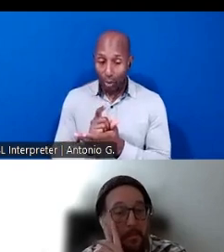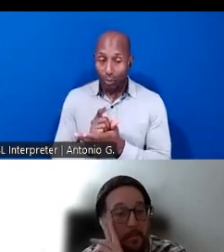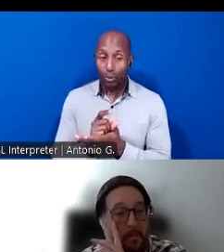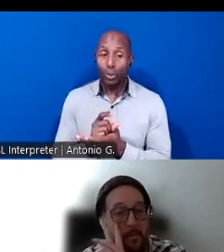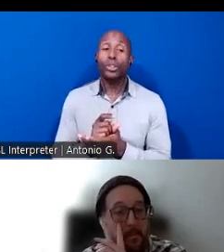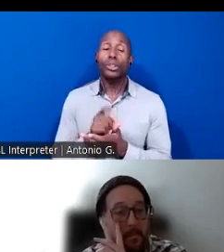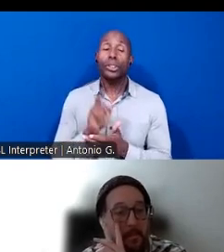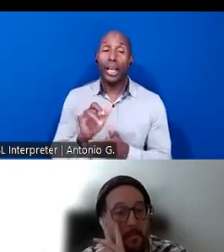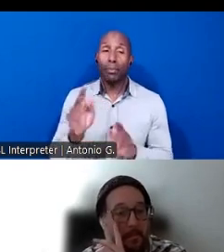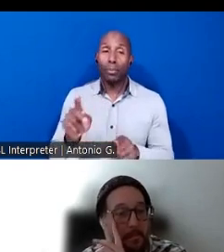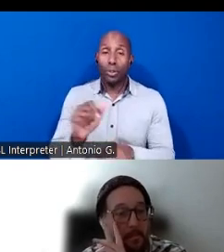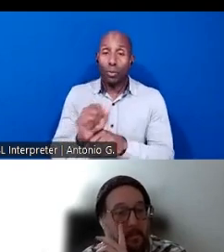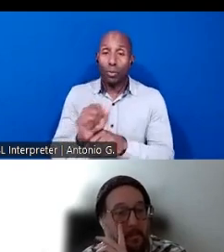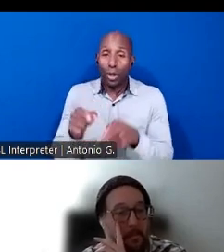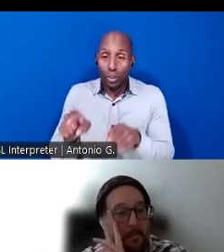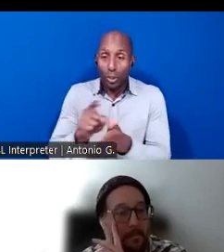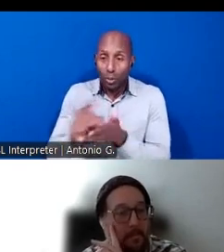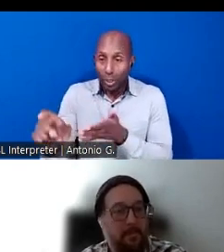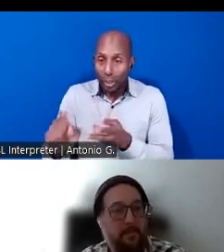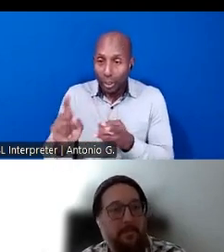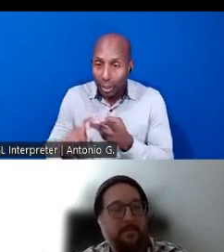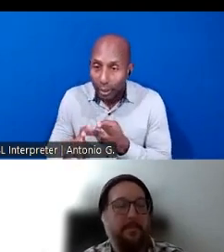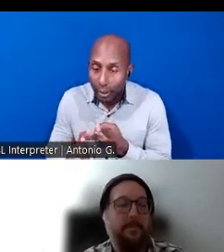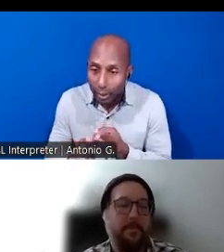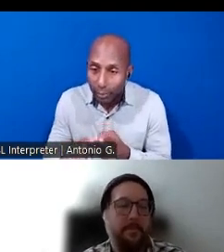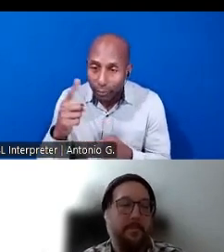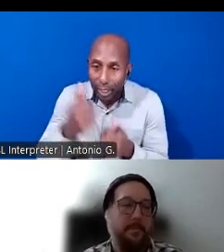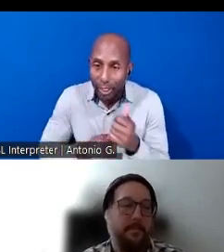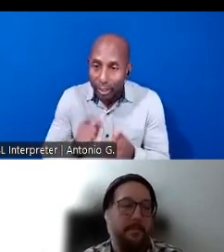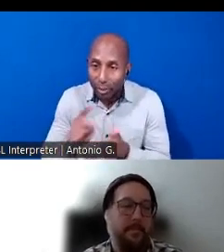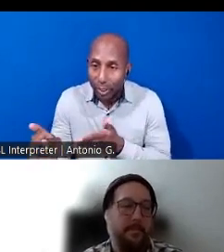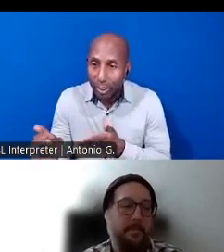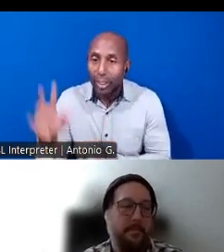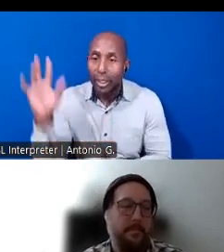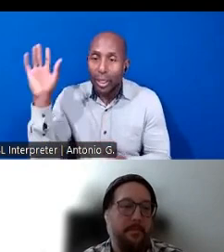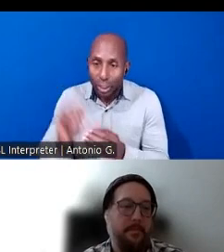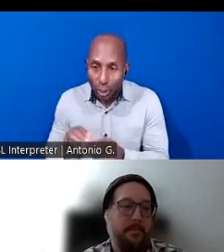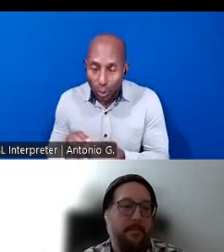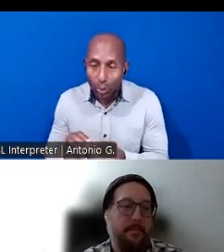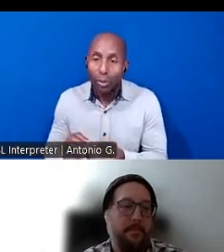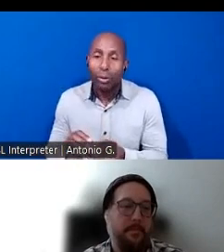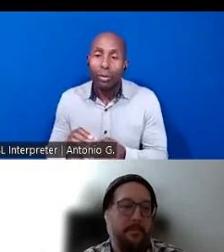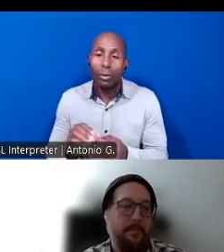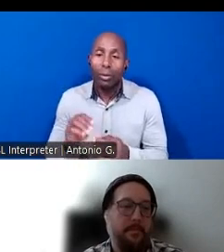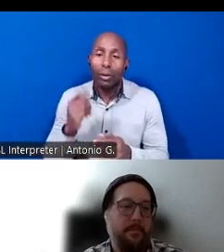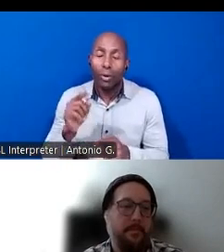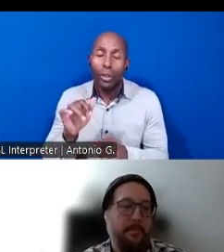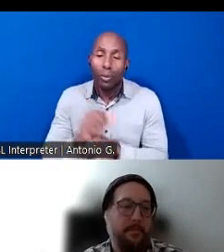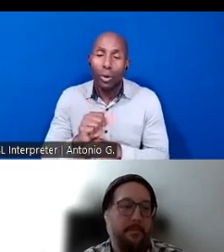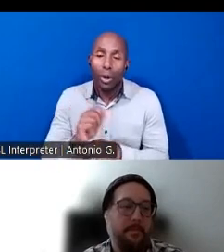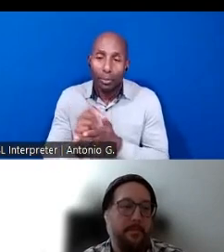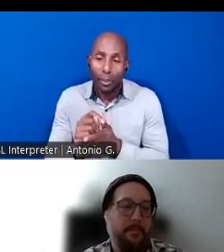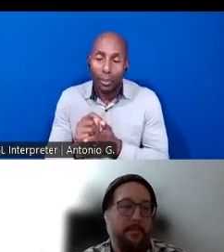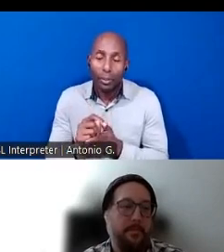and percent of time entered as a whole number. So let's do hours worked per week. So let's say Allison